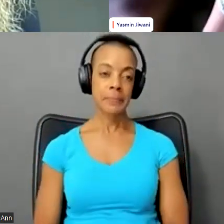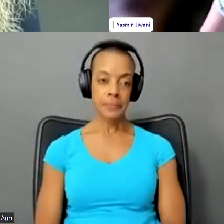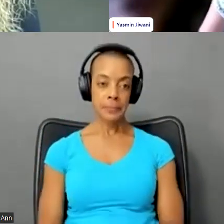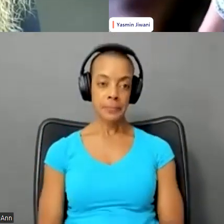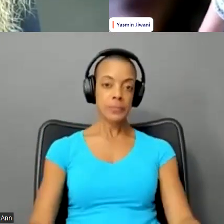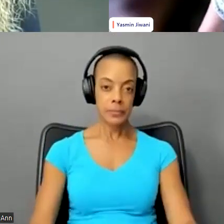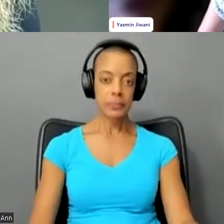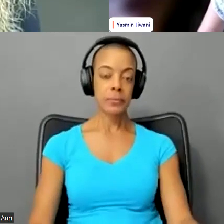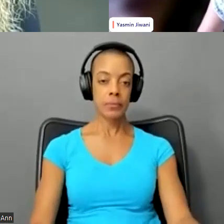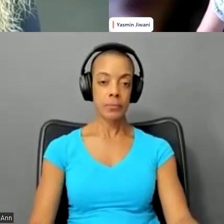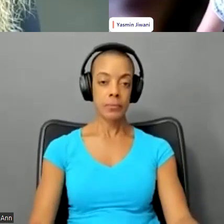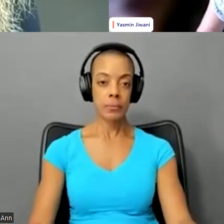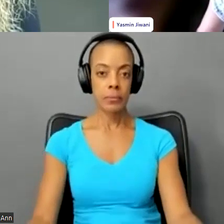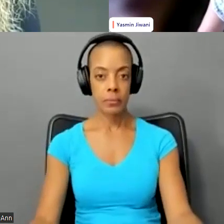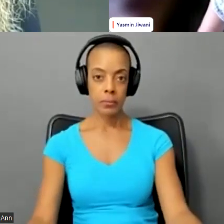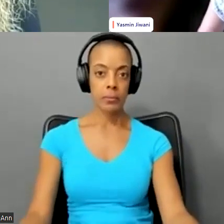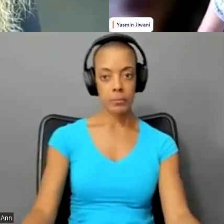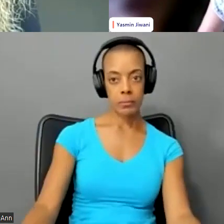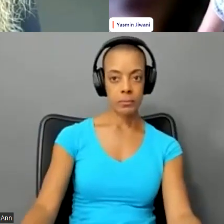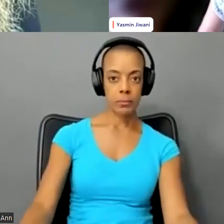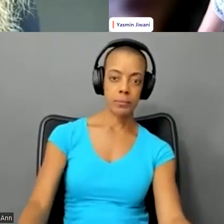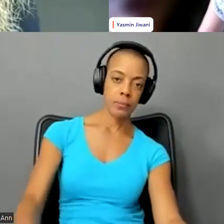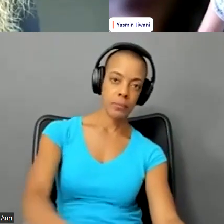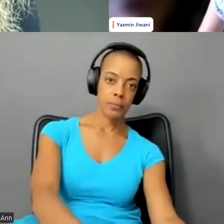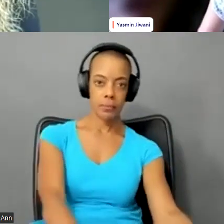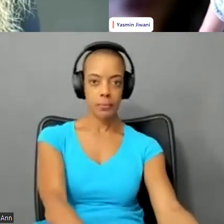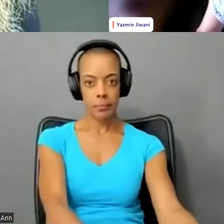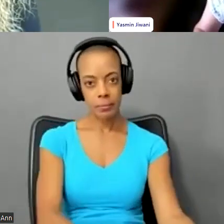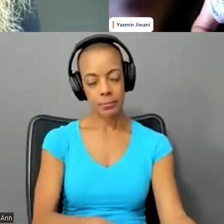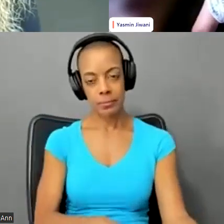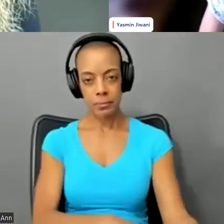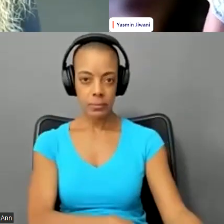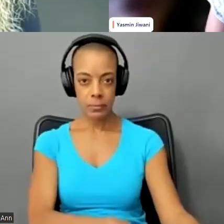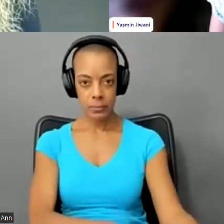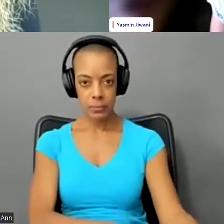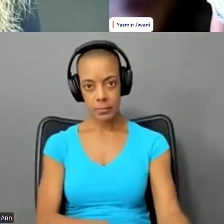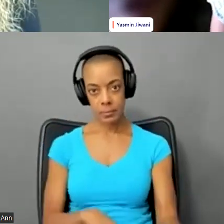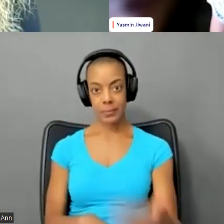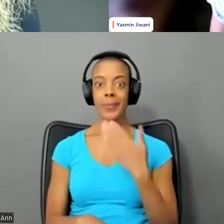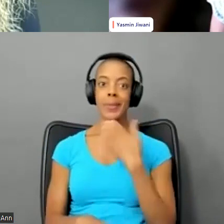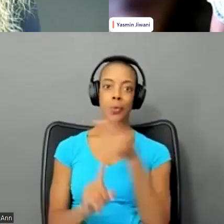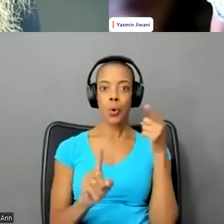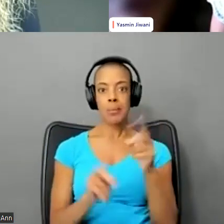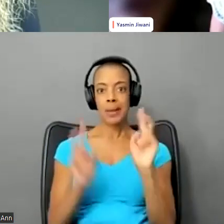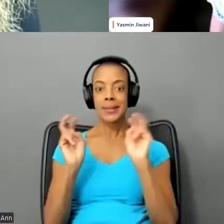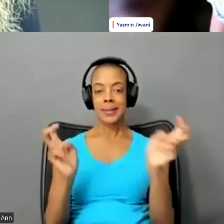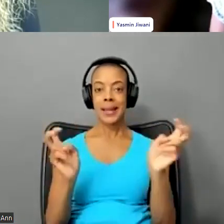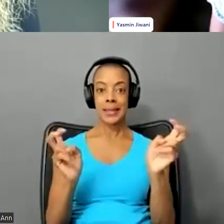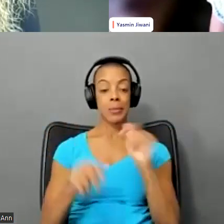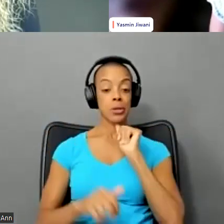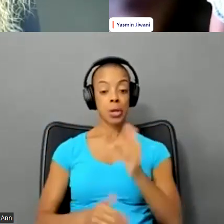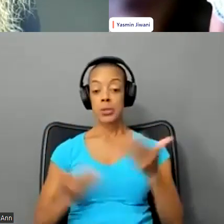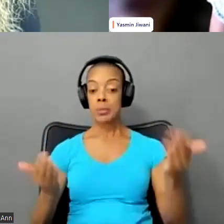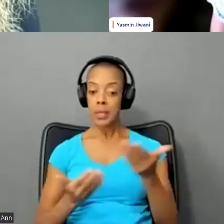Thank you so much. And I appreciate you identifying, going back to our title, the need to not just be present, but to disrupt these narratives. And I know a